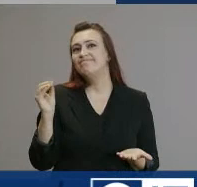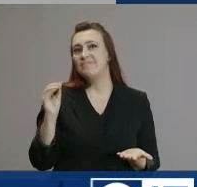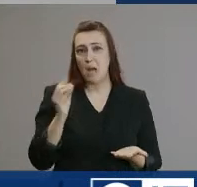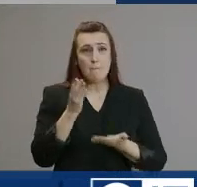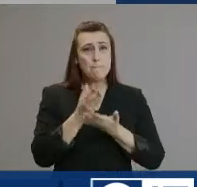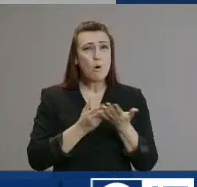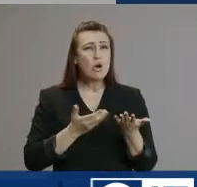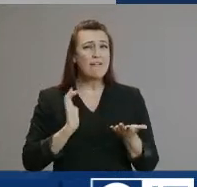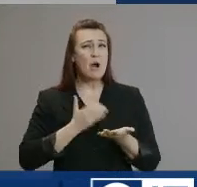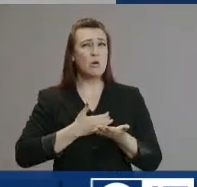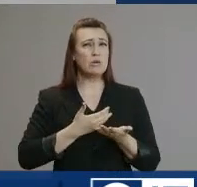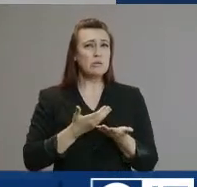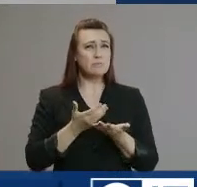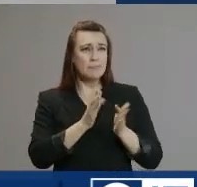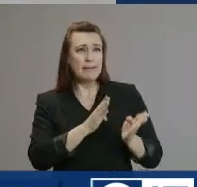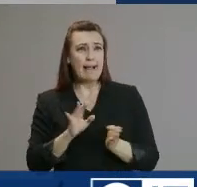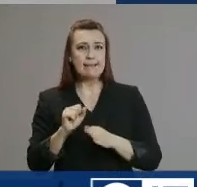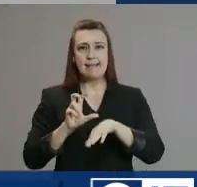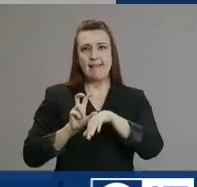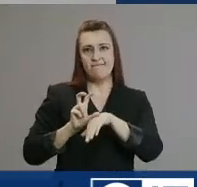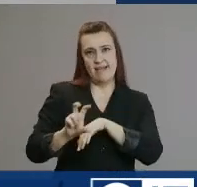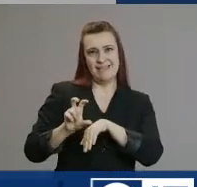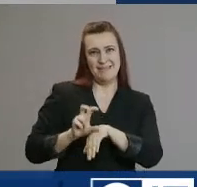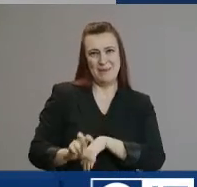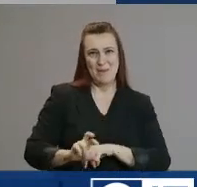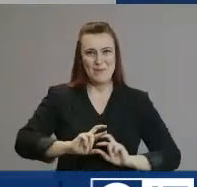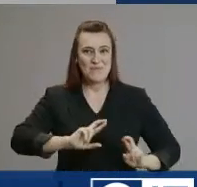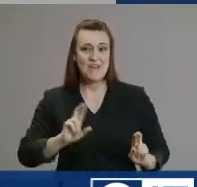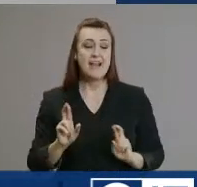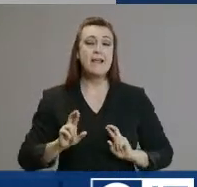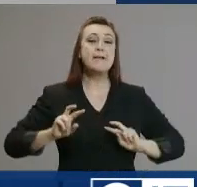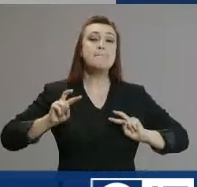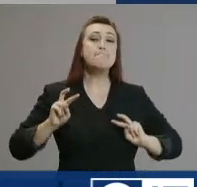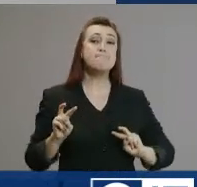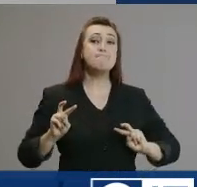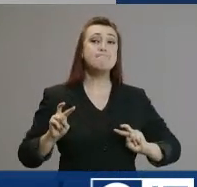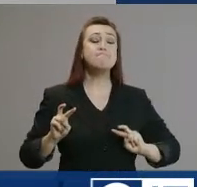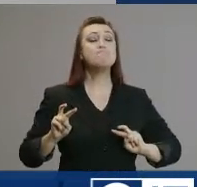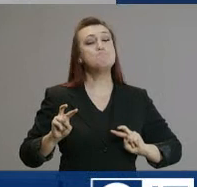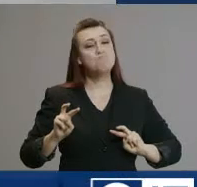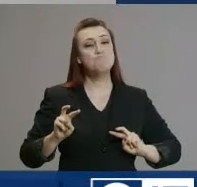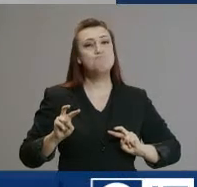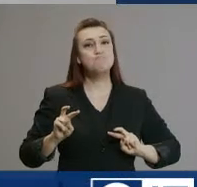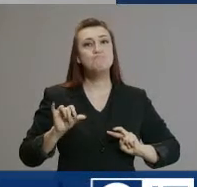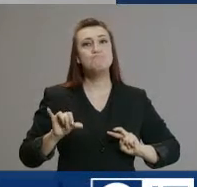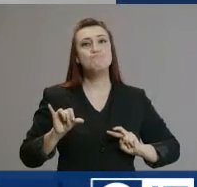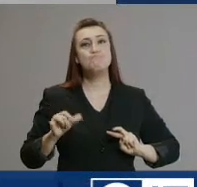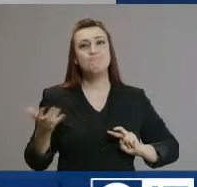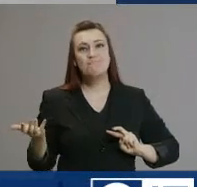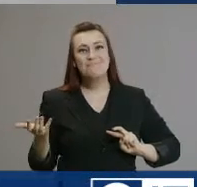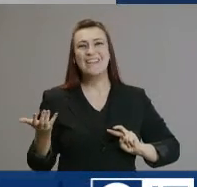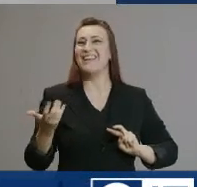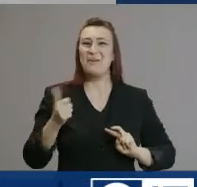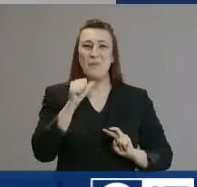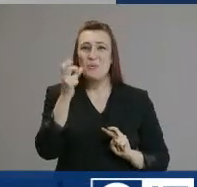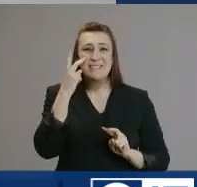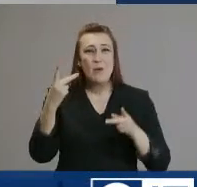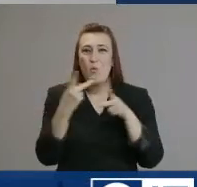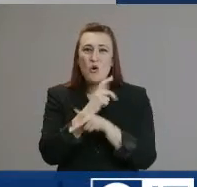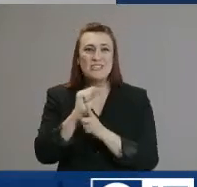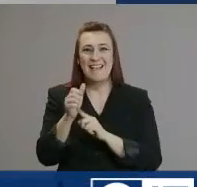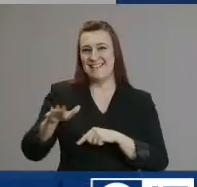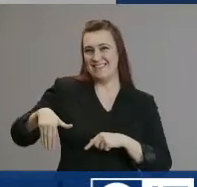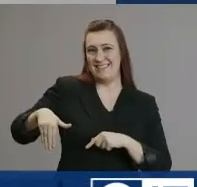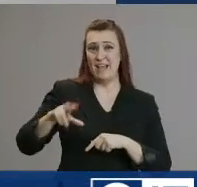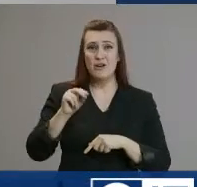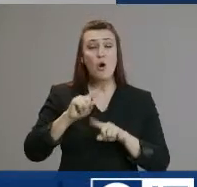case scenario. We're not seeing that in Arizona, but we've got that standing up as a warm facility along with